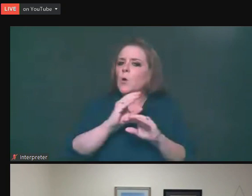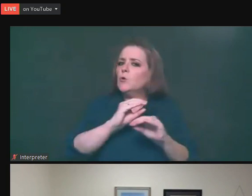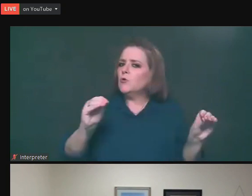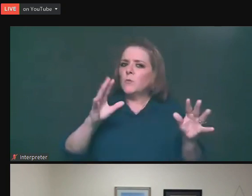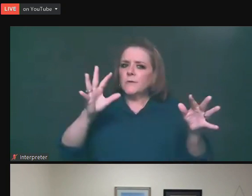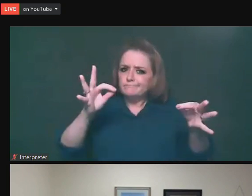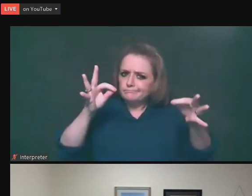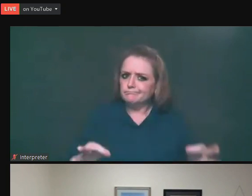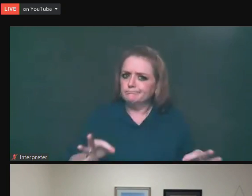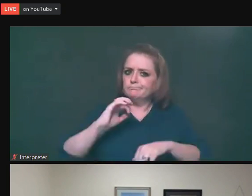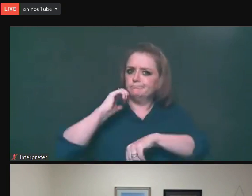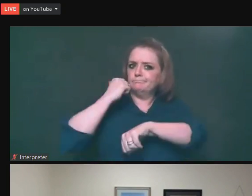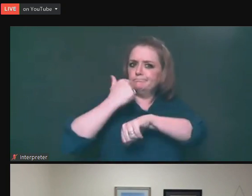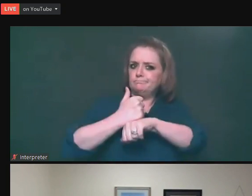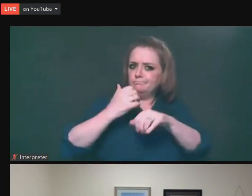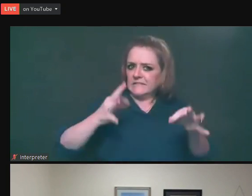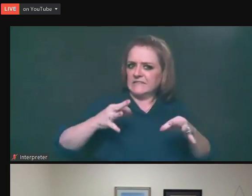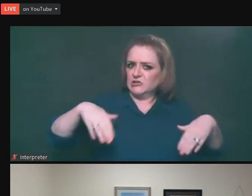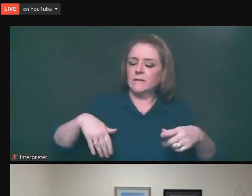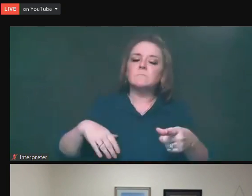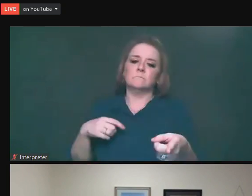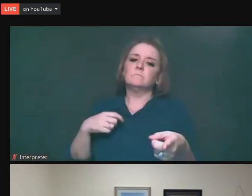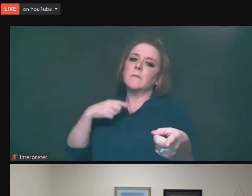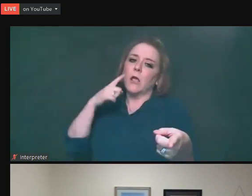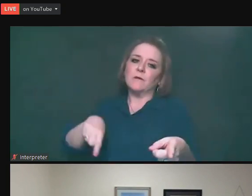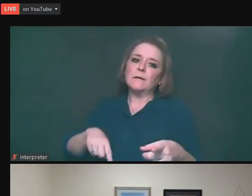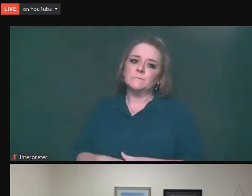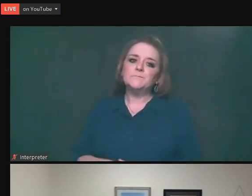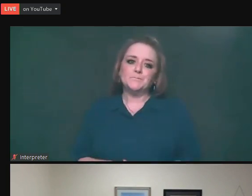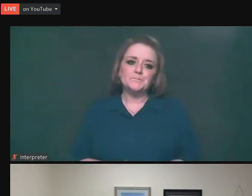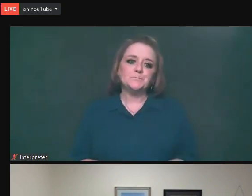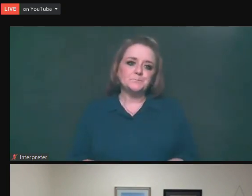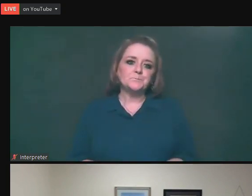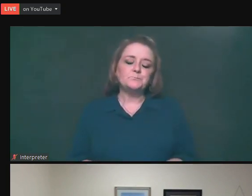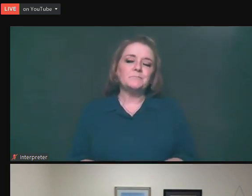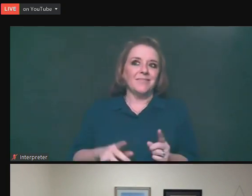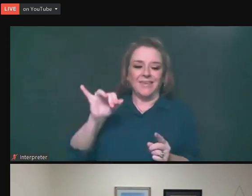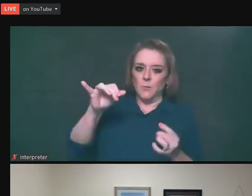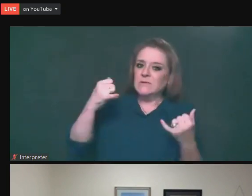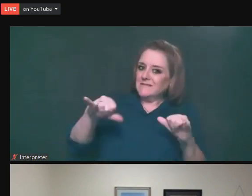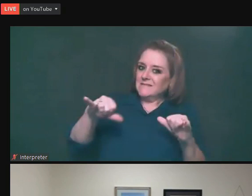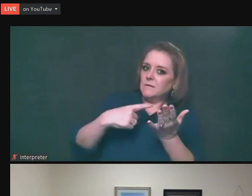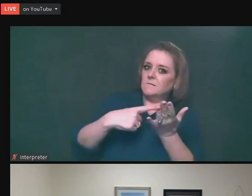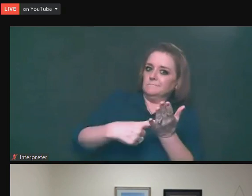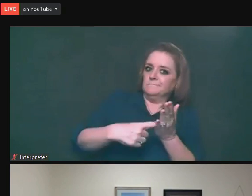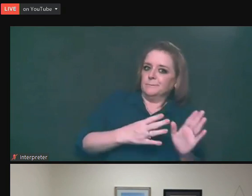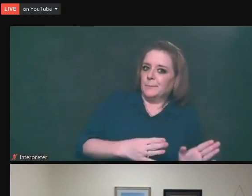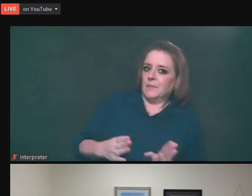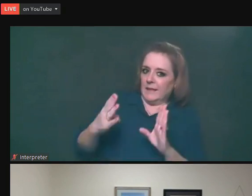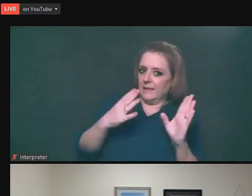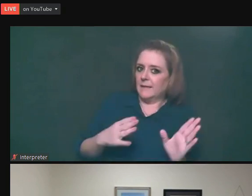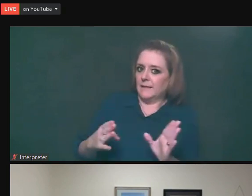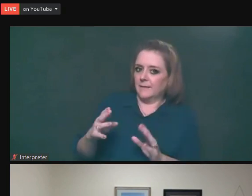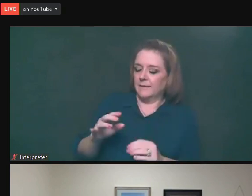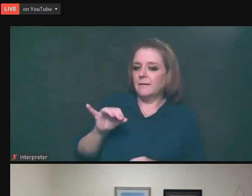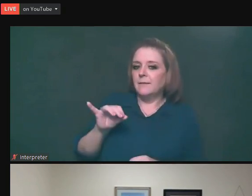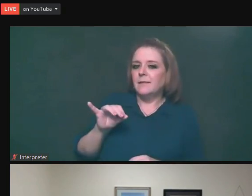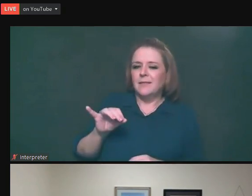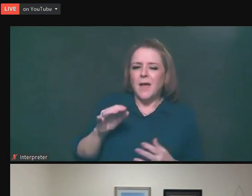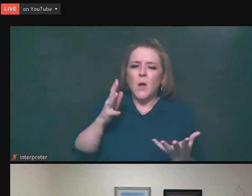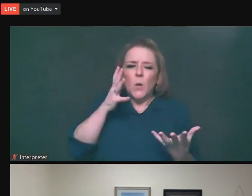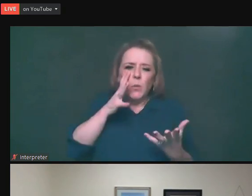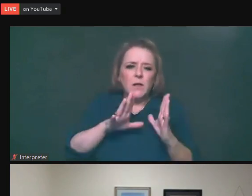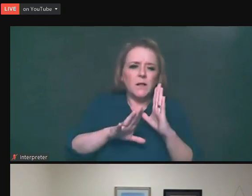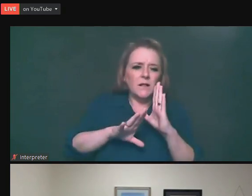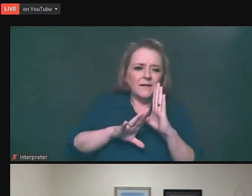yet. No, I would agree. That is something that we'll have to develop here